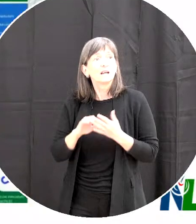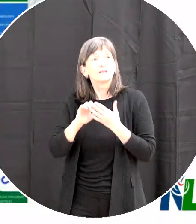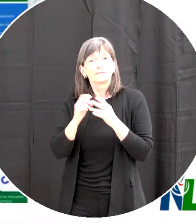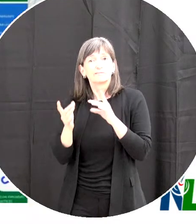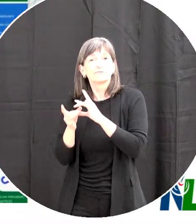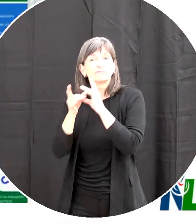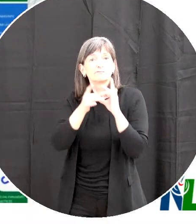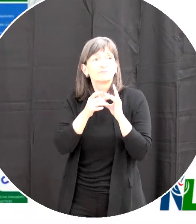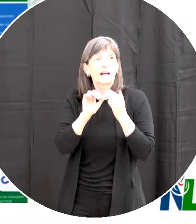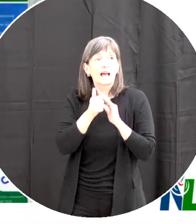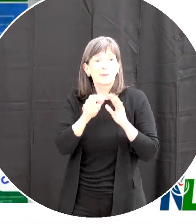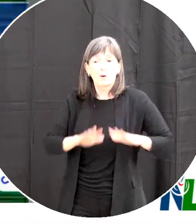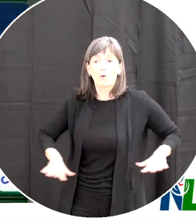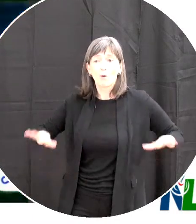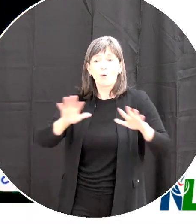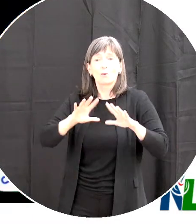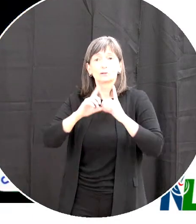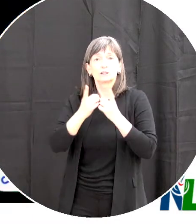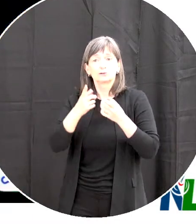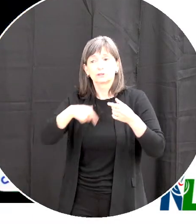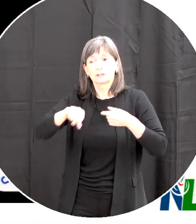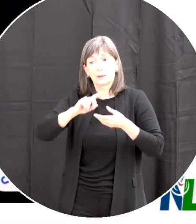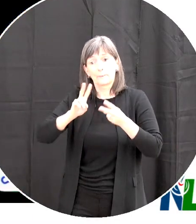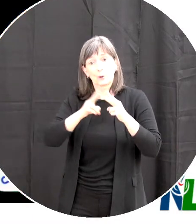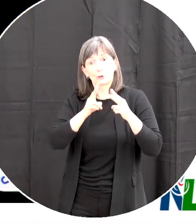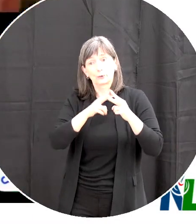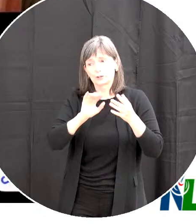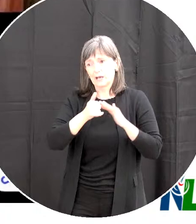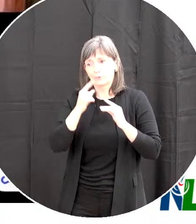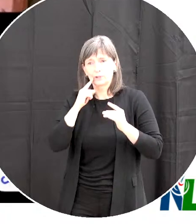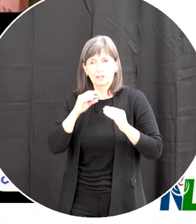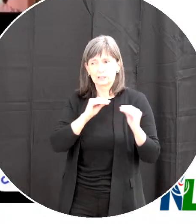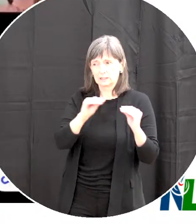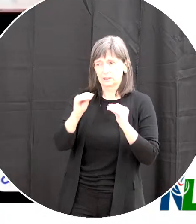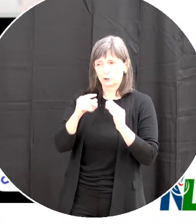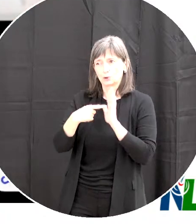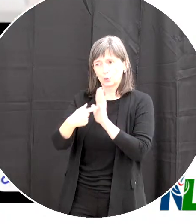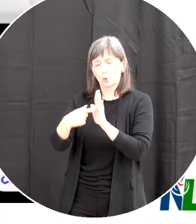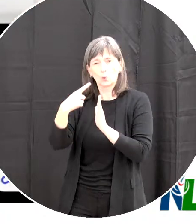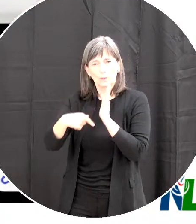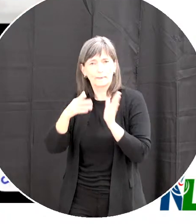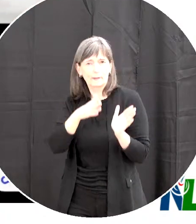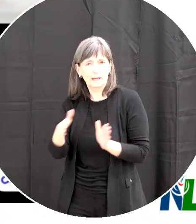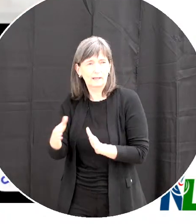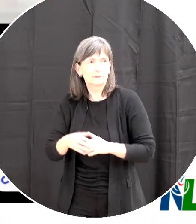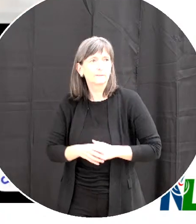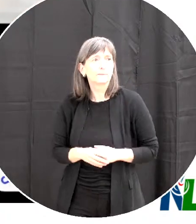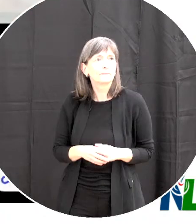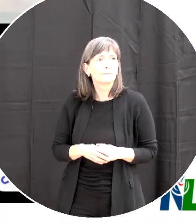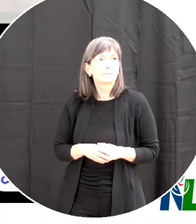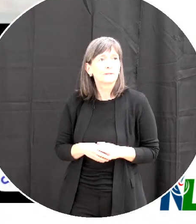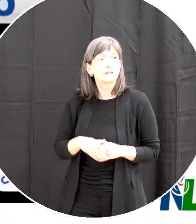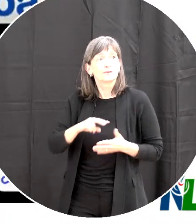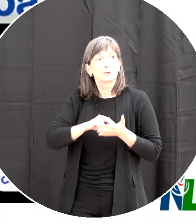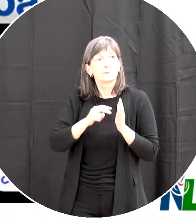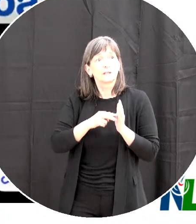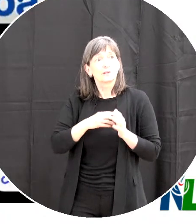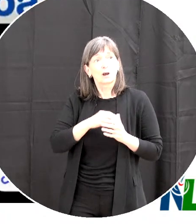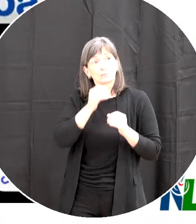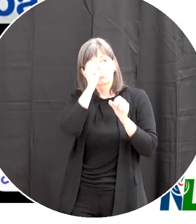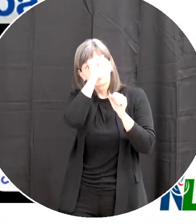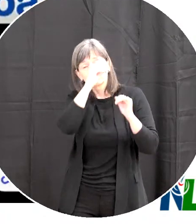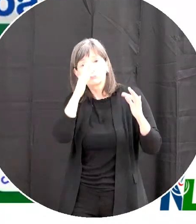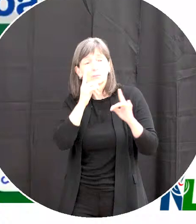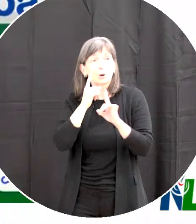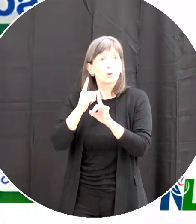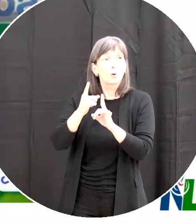all district team partners. Our videos share relentless messaging of our vision and goals. They include the voice